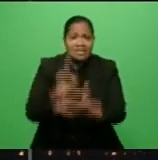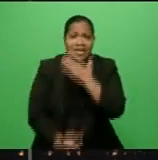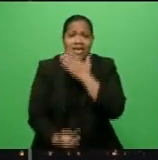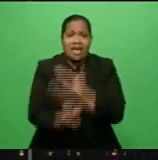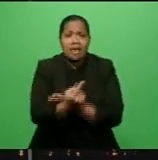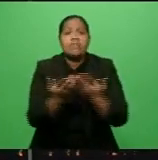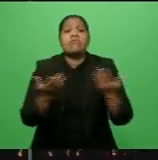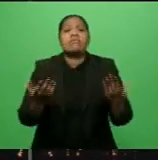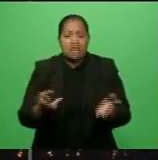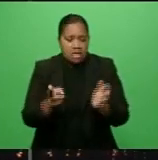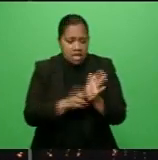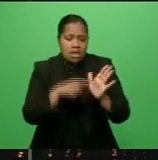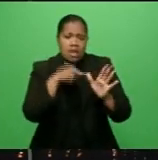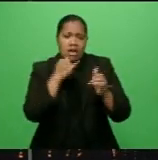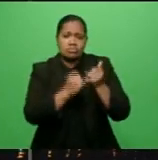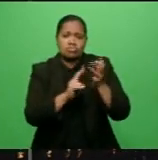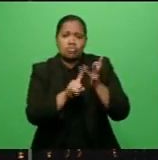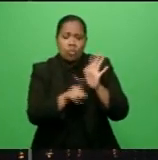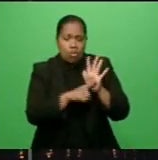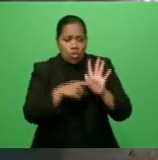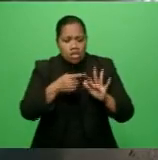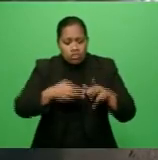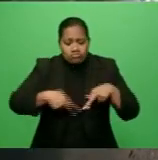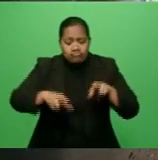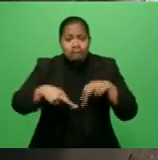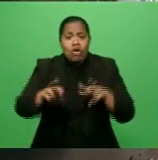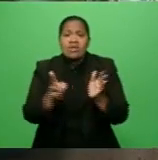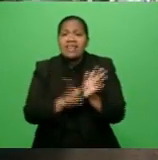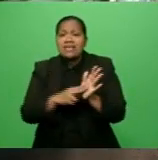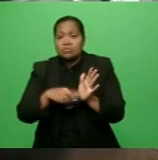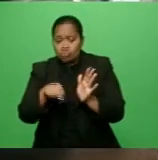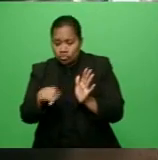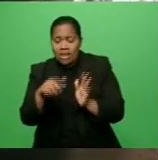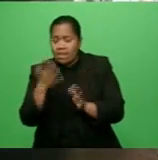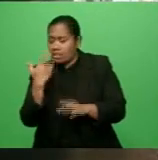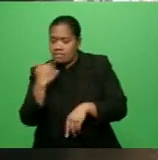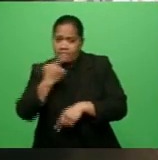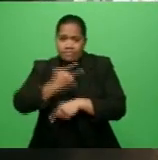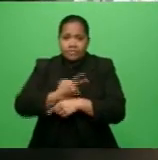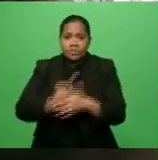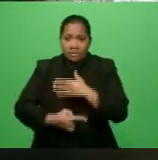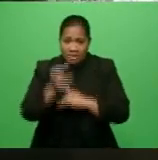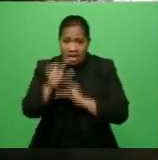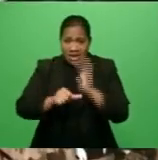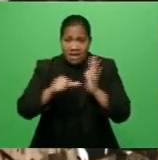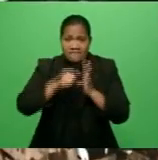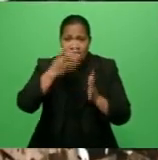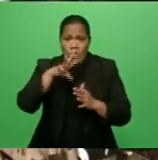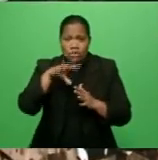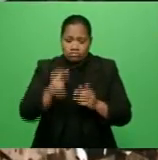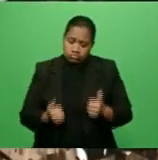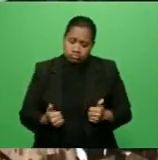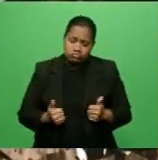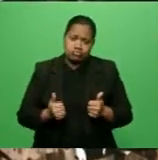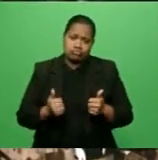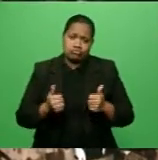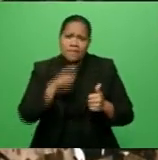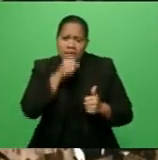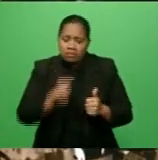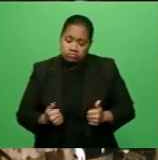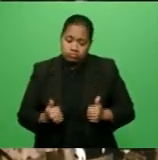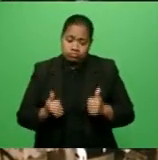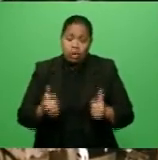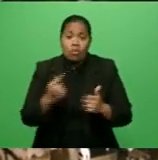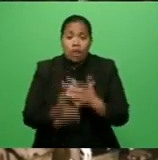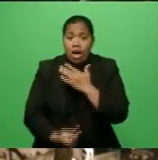Nasole Road in Asinu last night. Police say a vehicle driven by a 40-year-old whilst turning into Nasole Road collided